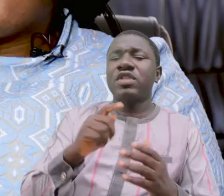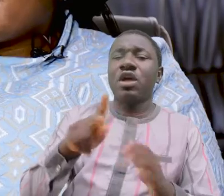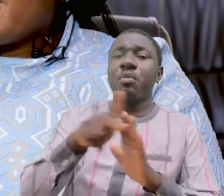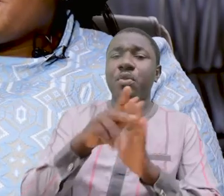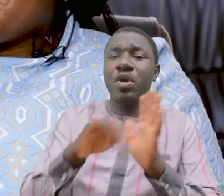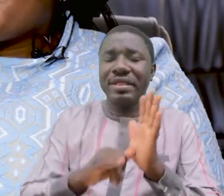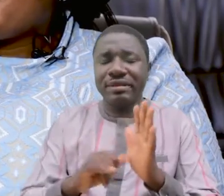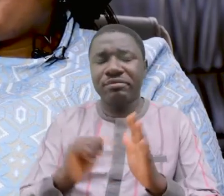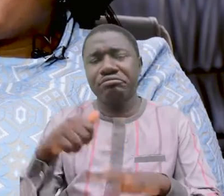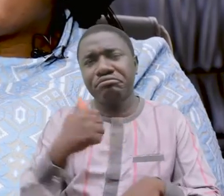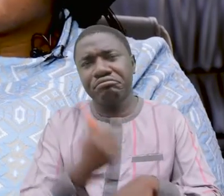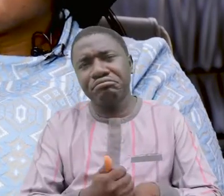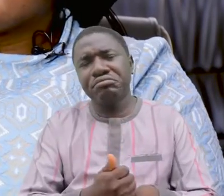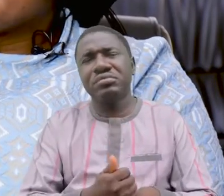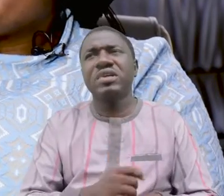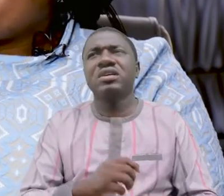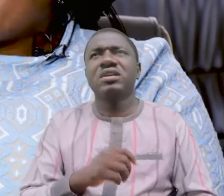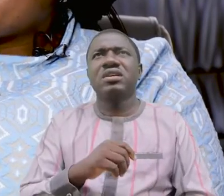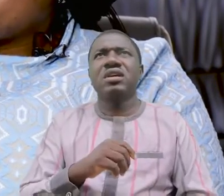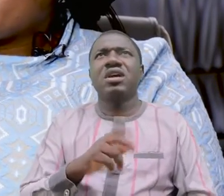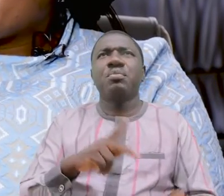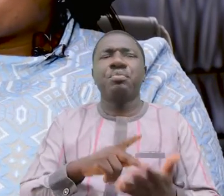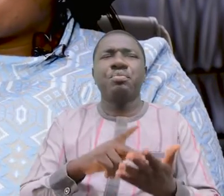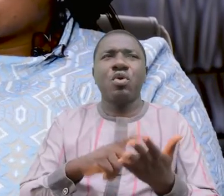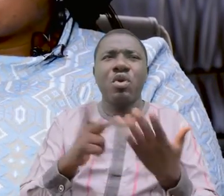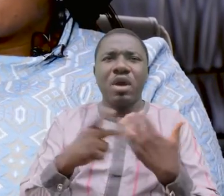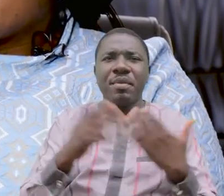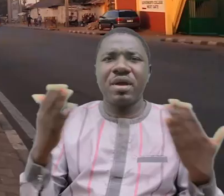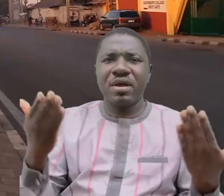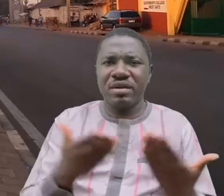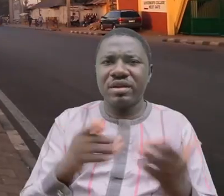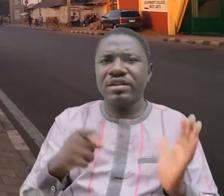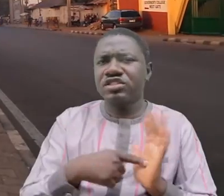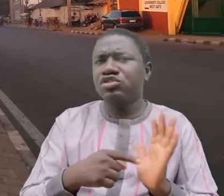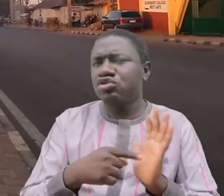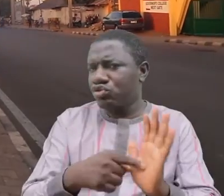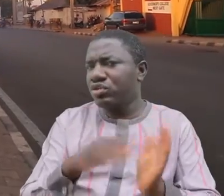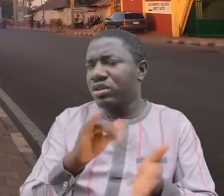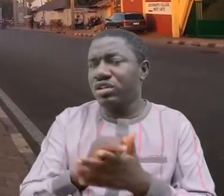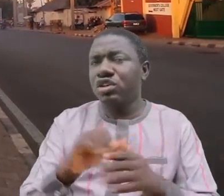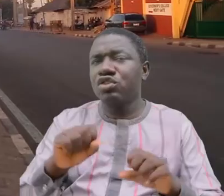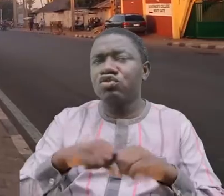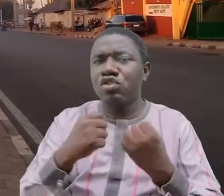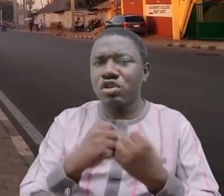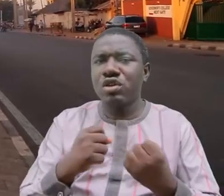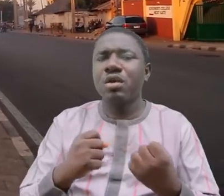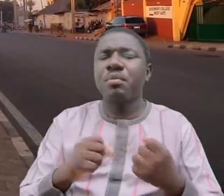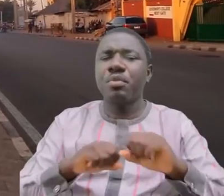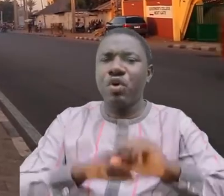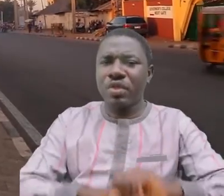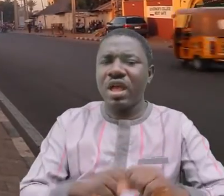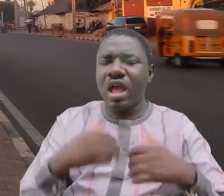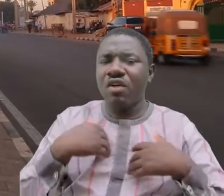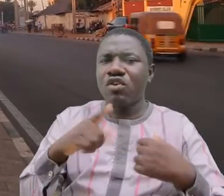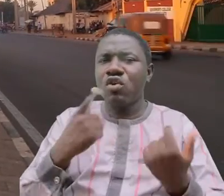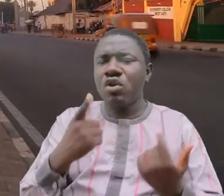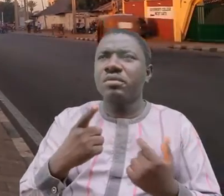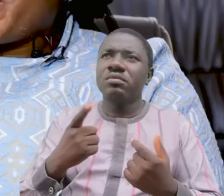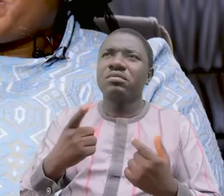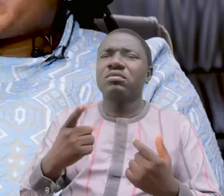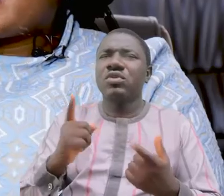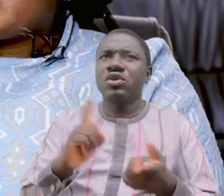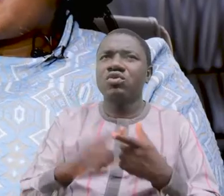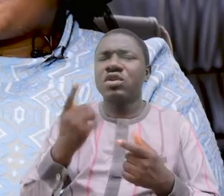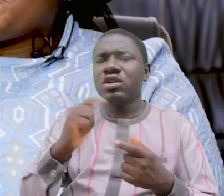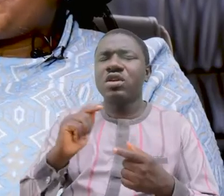the legislation being drafted, and programs being introduced. So this just shows us that social protection has gone up the ladder of